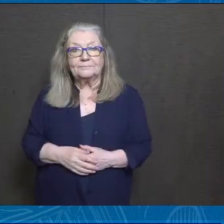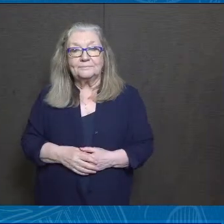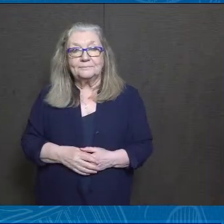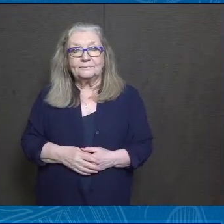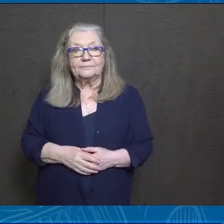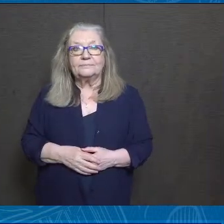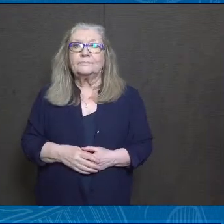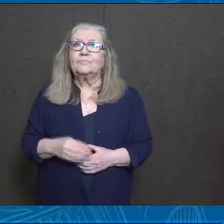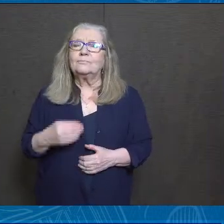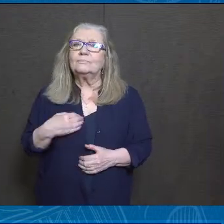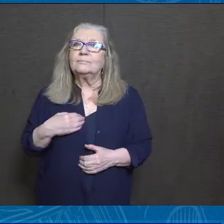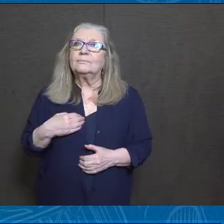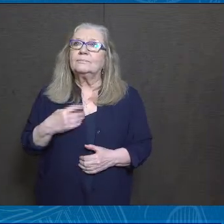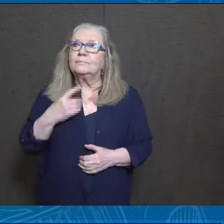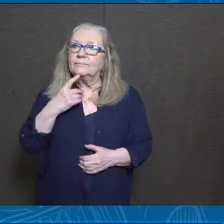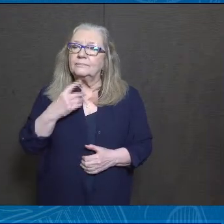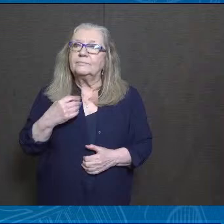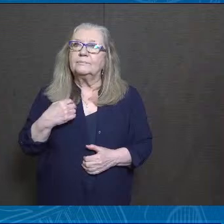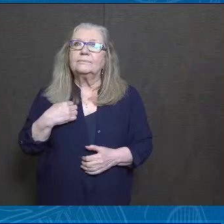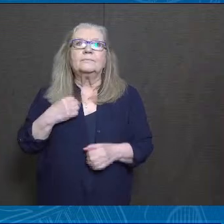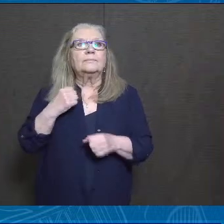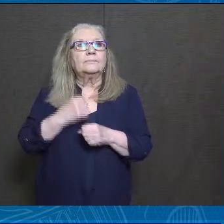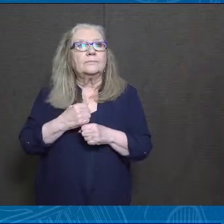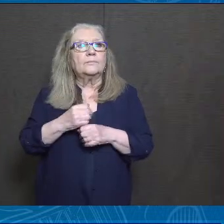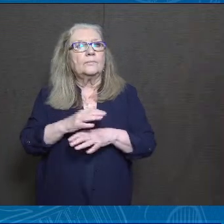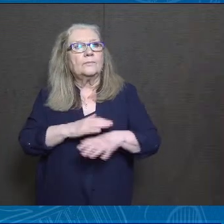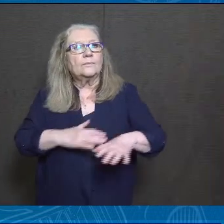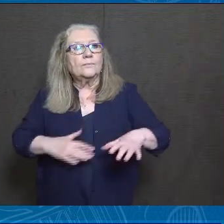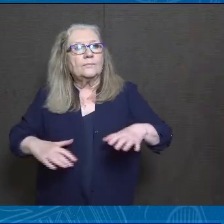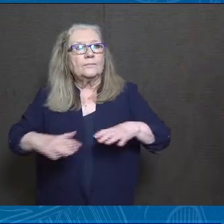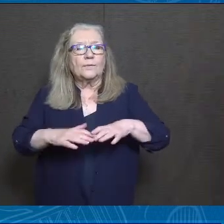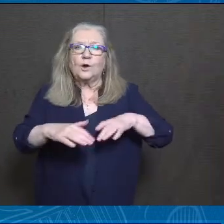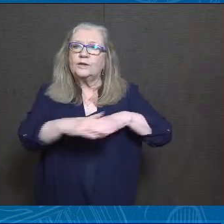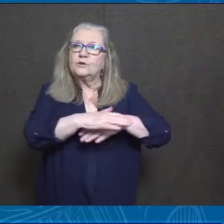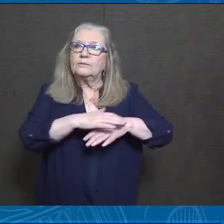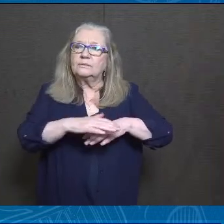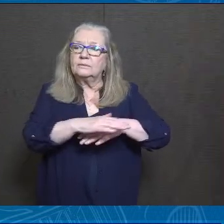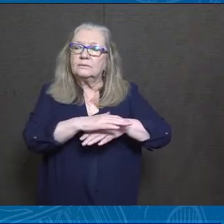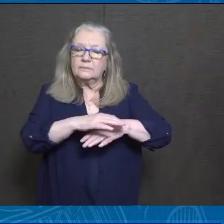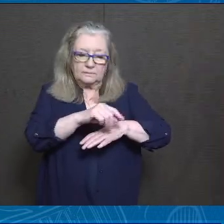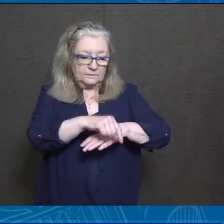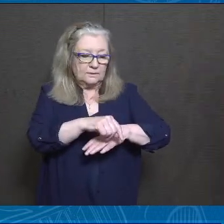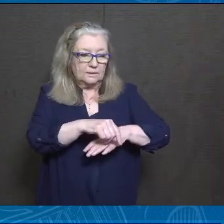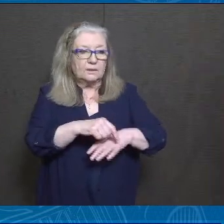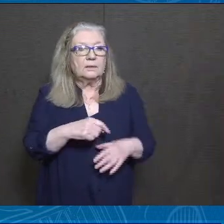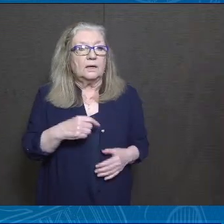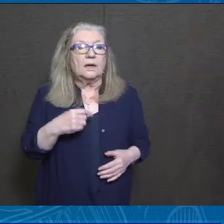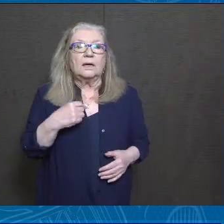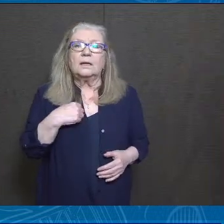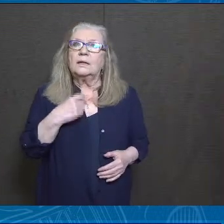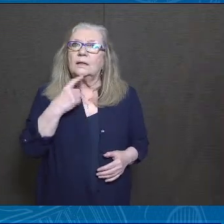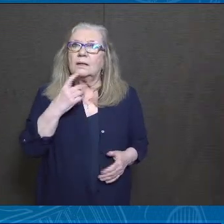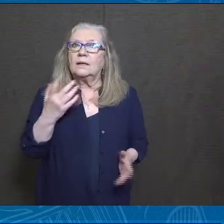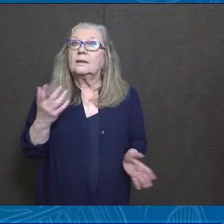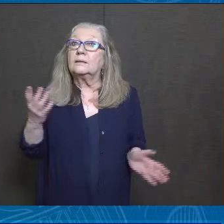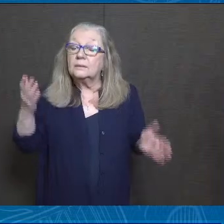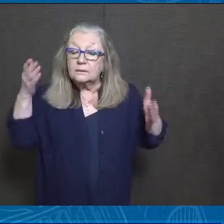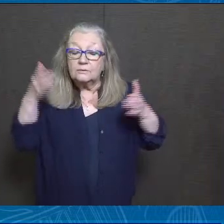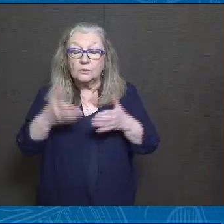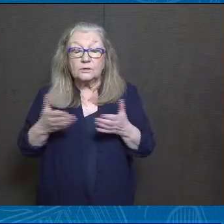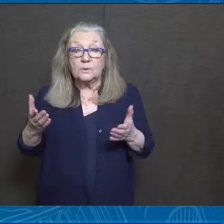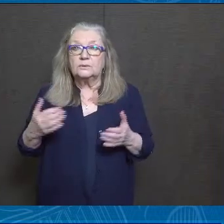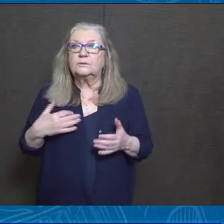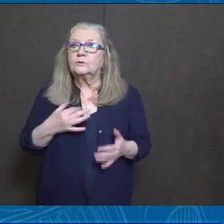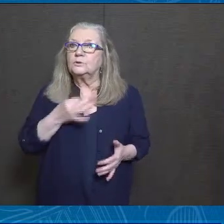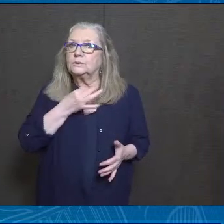AC Mode works in the Hindu Kush Himalaya region. So my presentation will be mainly focusing on what are the risks that we are